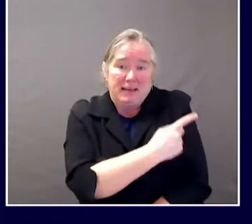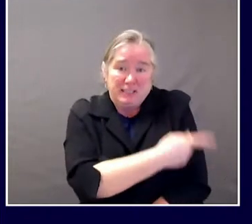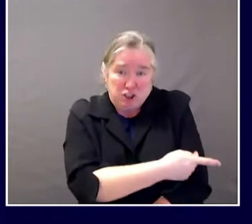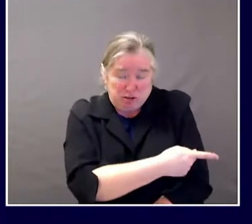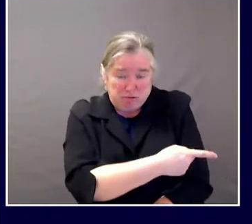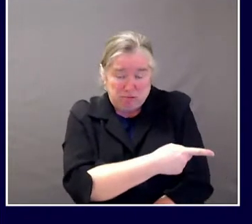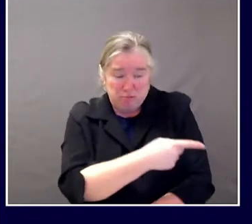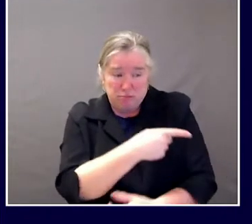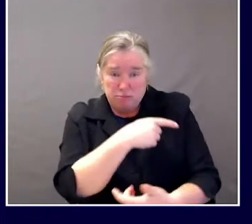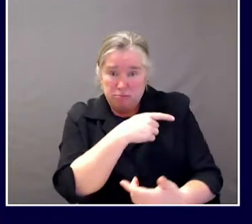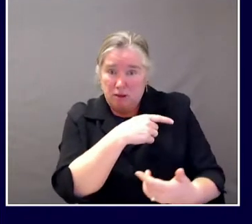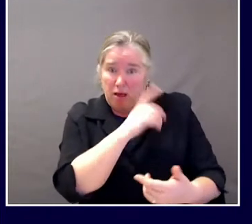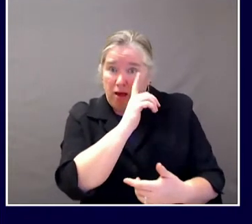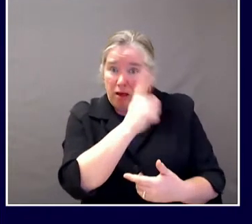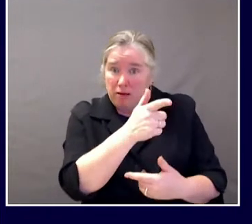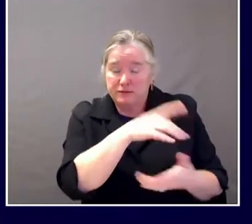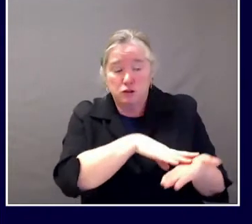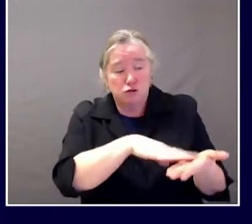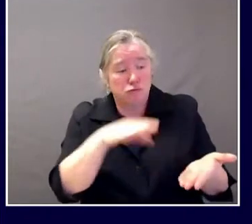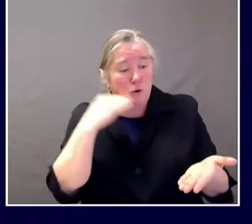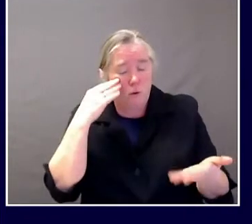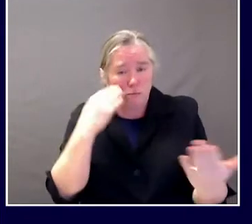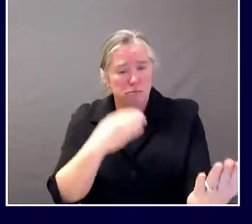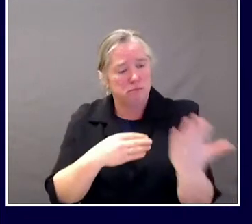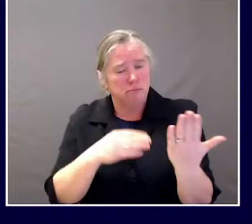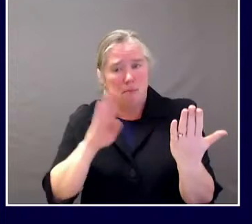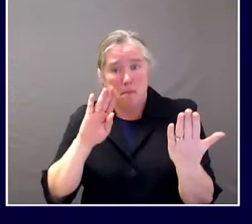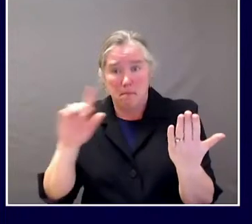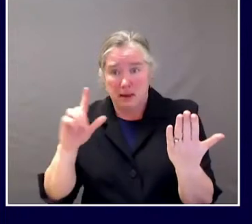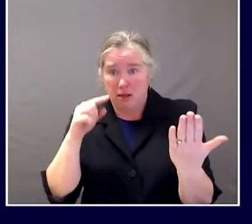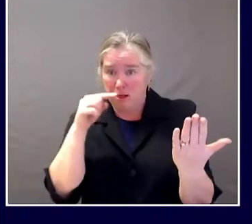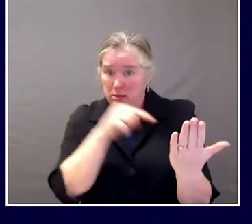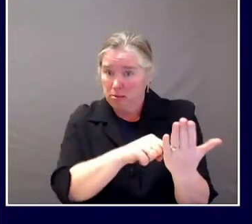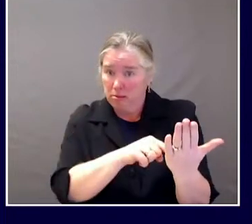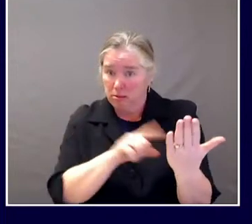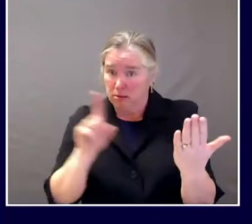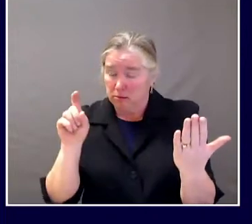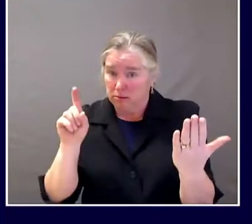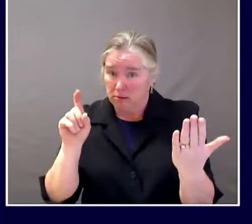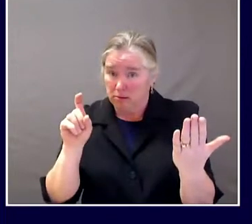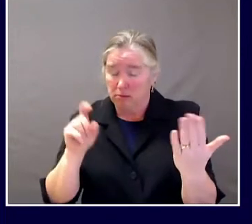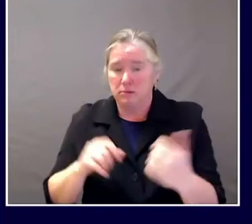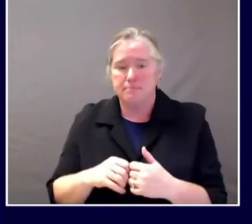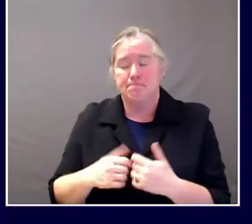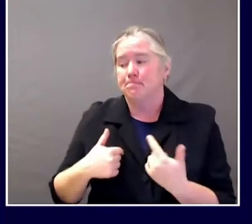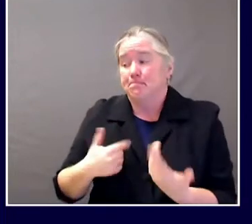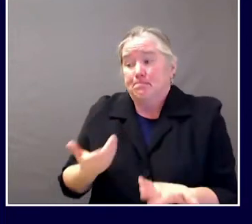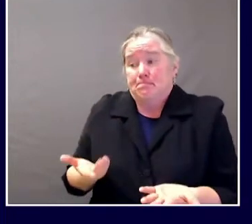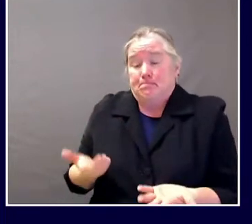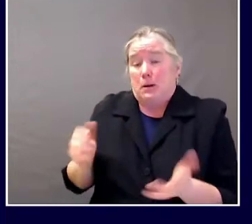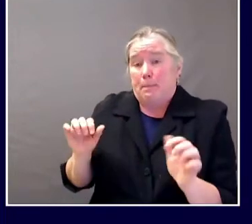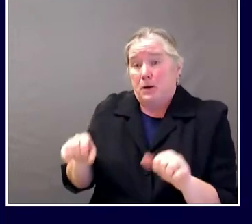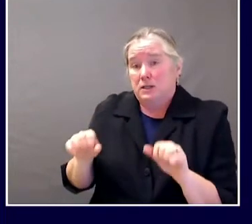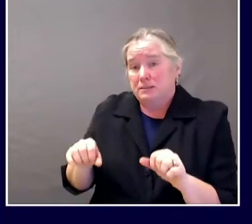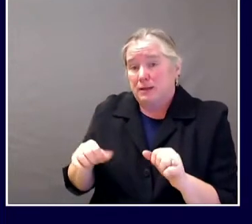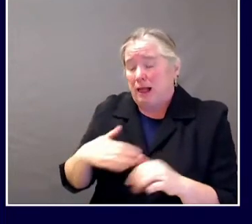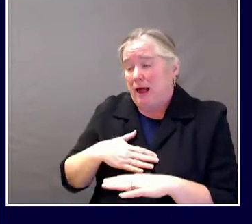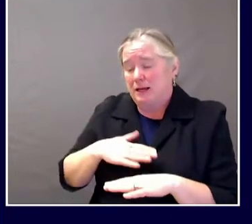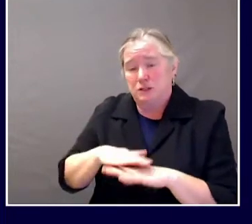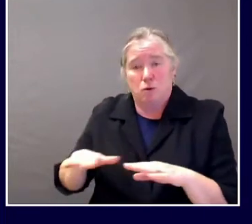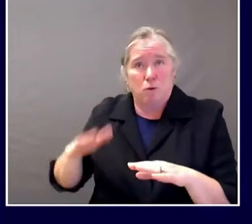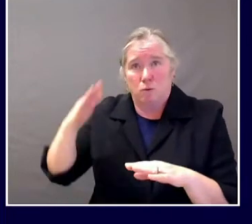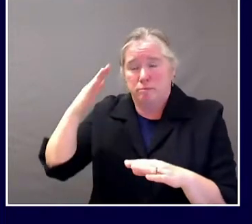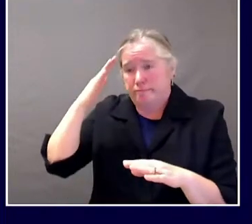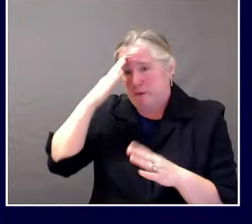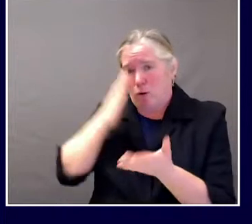Similarly, Brad, it's possible. I can't really speak to what happens within the billing system